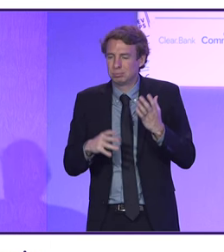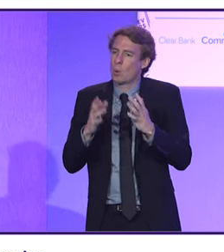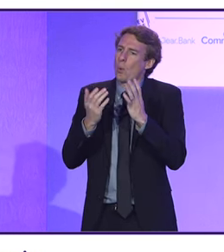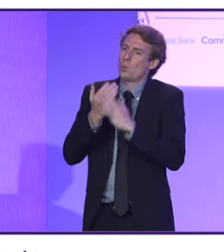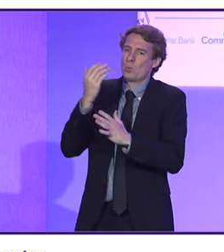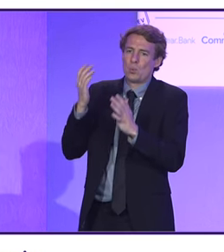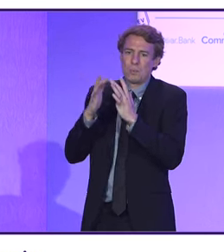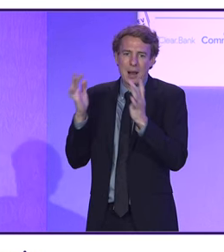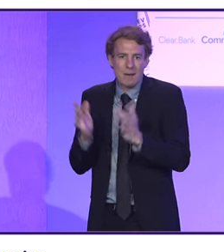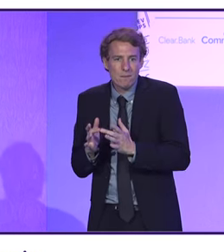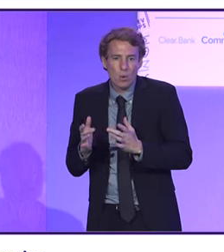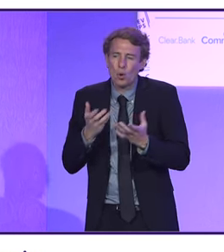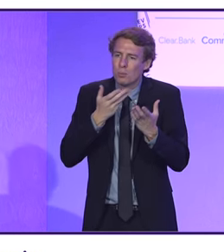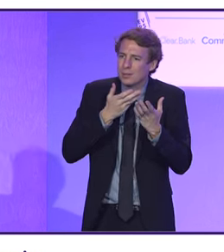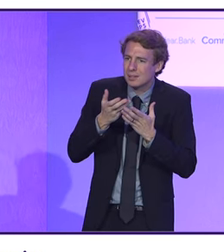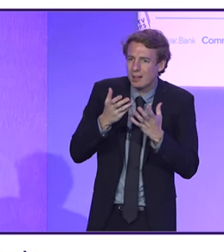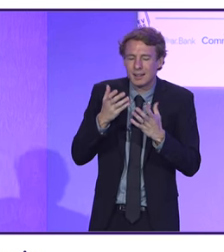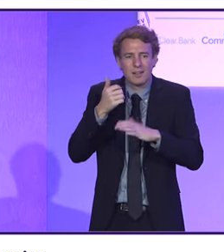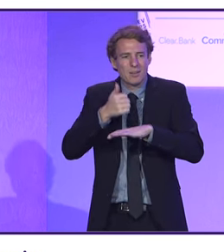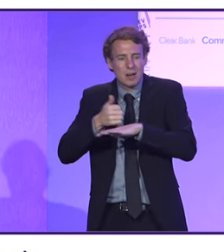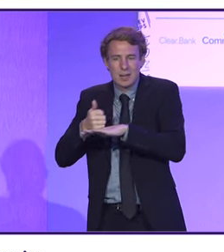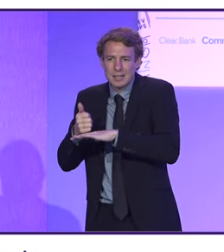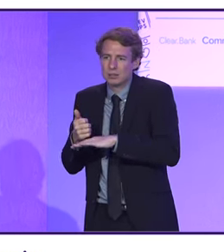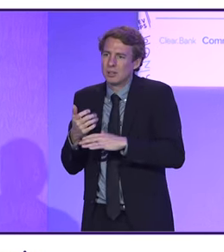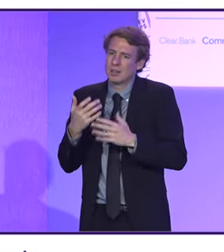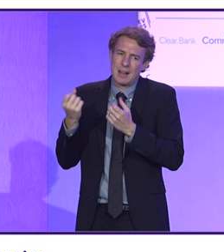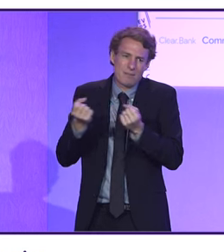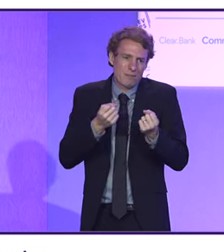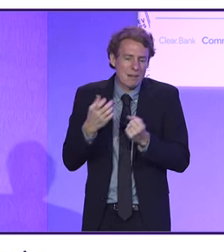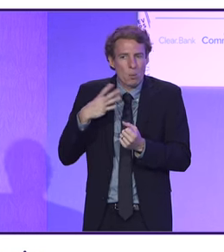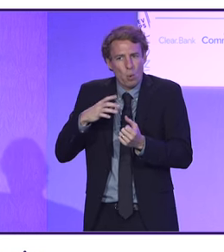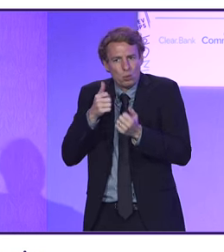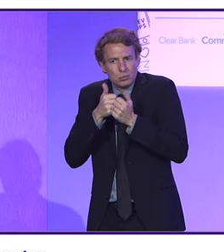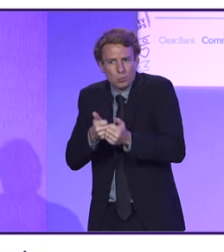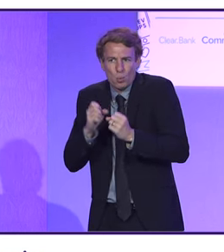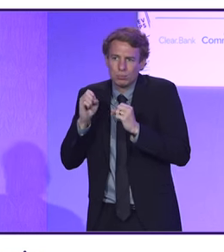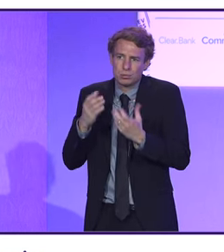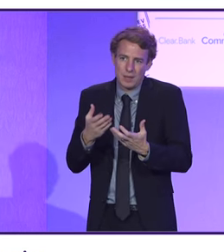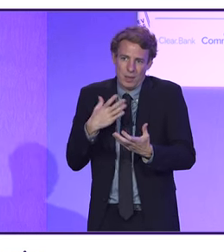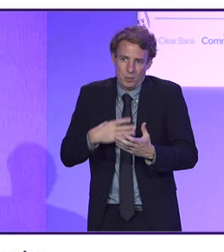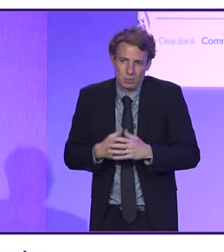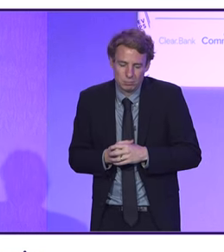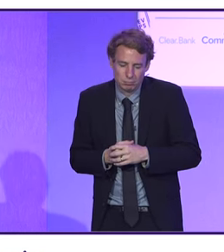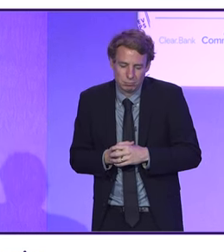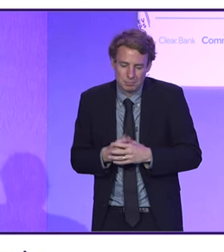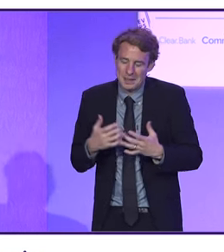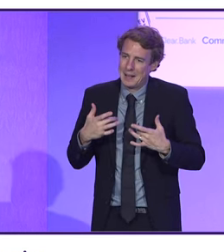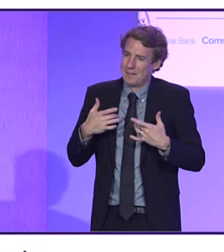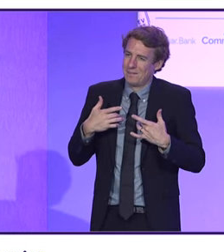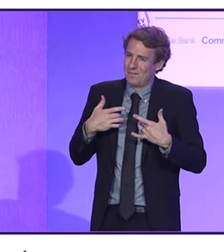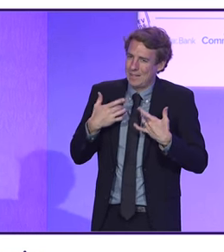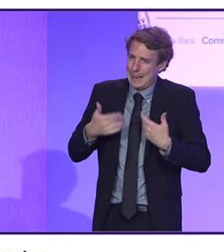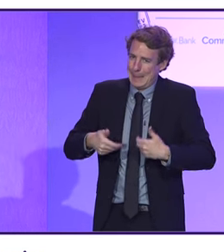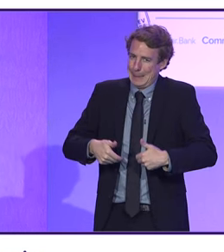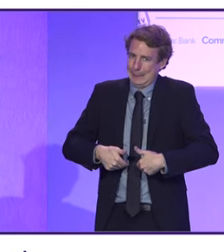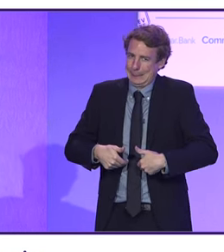and foundation and group are trying to define this and provide support for it. It feels like rebranding.